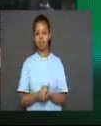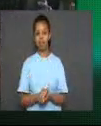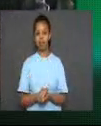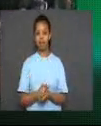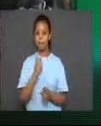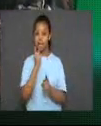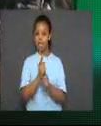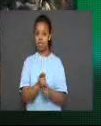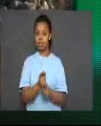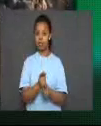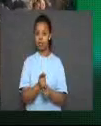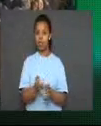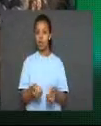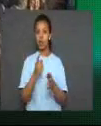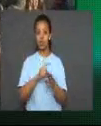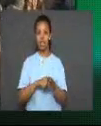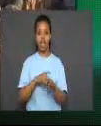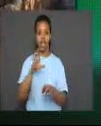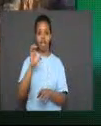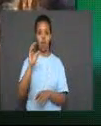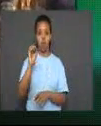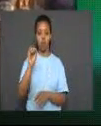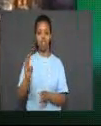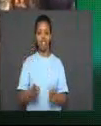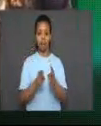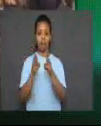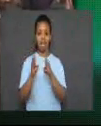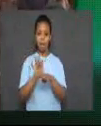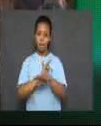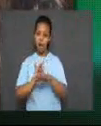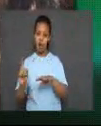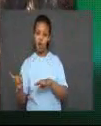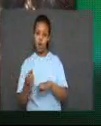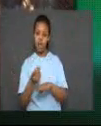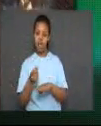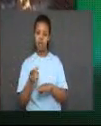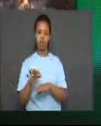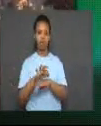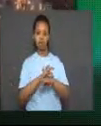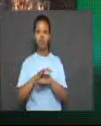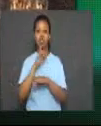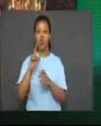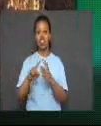fact, most ecosystems began on a bare patch of ground.